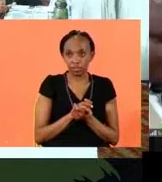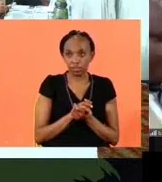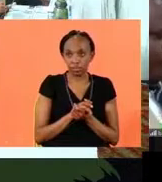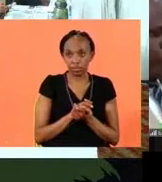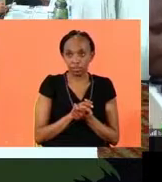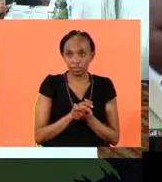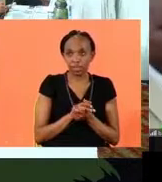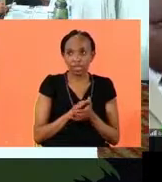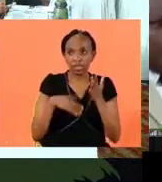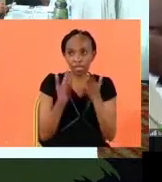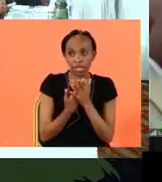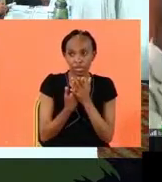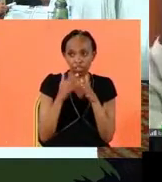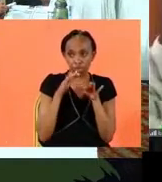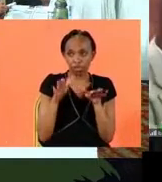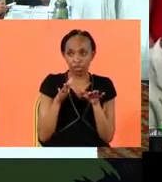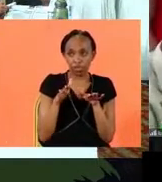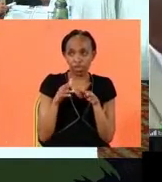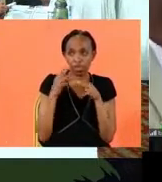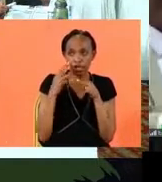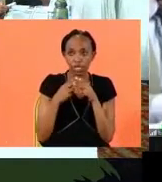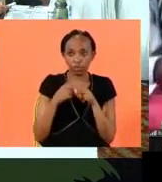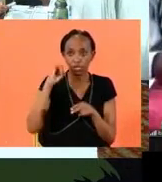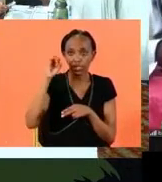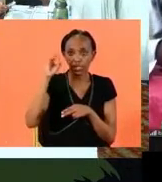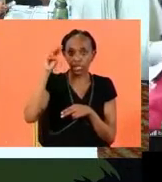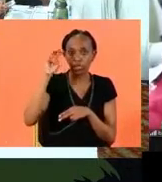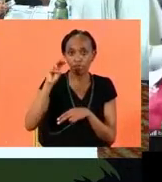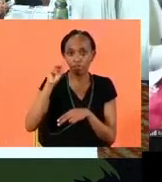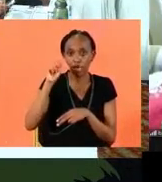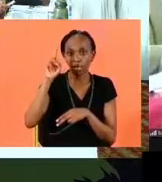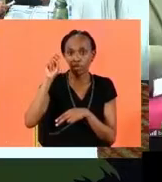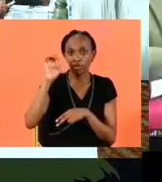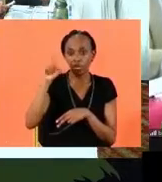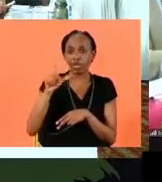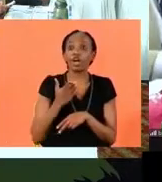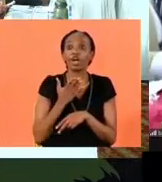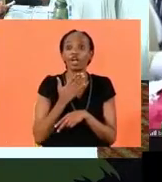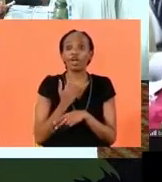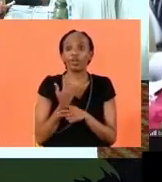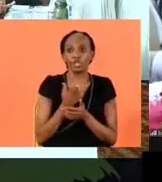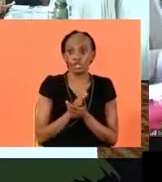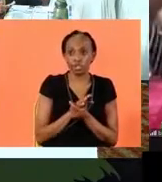Thank you for the floor. I'm called Emmanuel Ndayishimiye, and I would like to